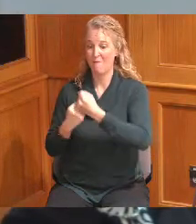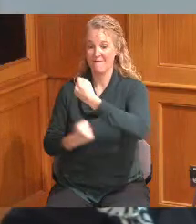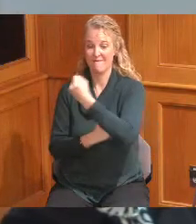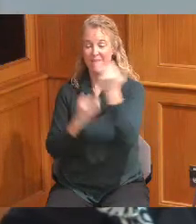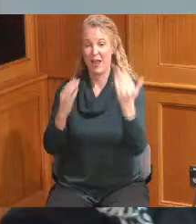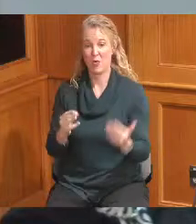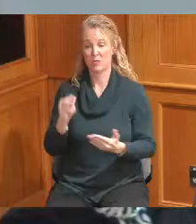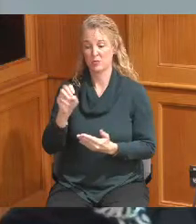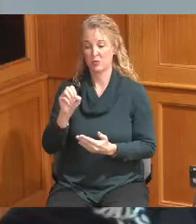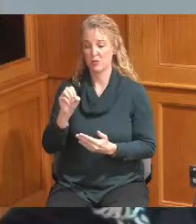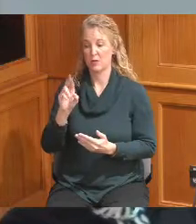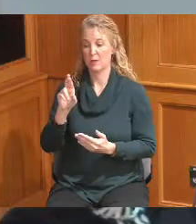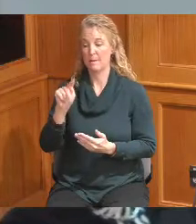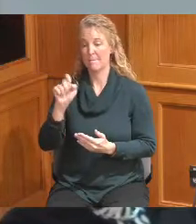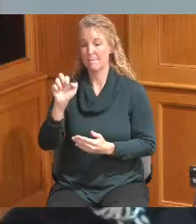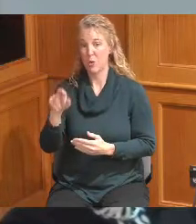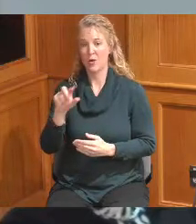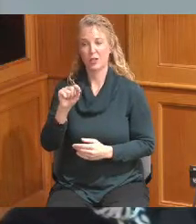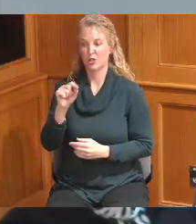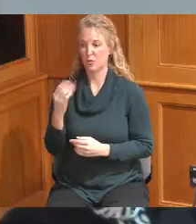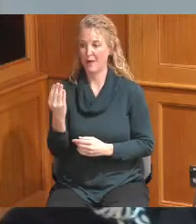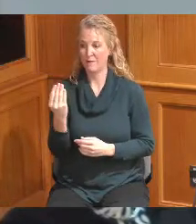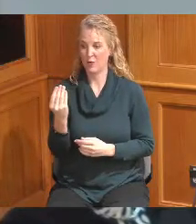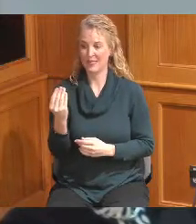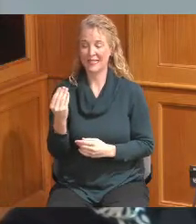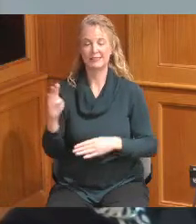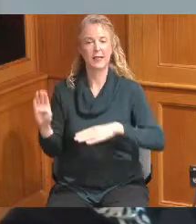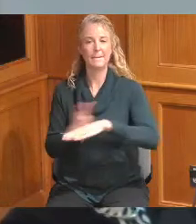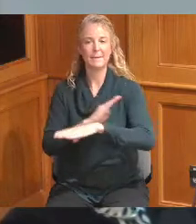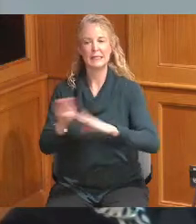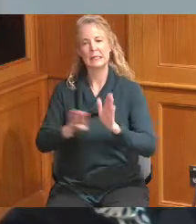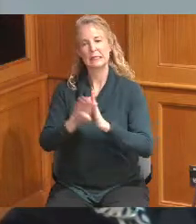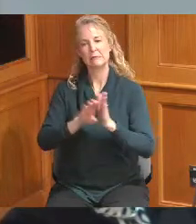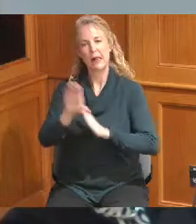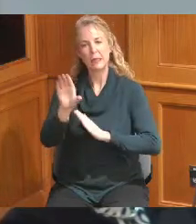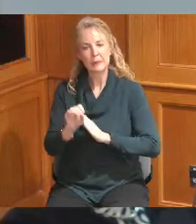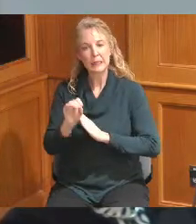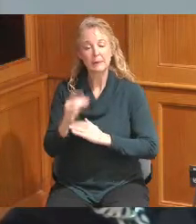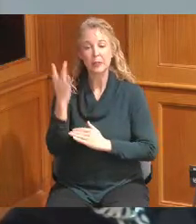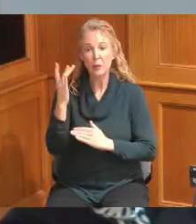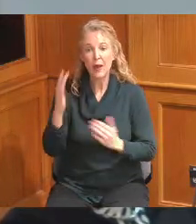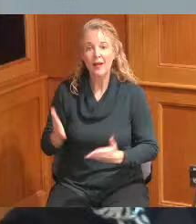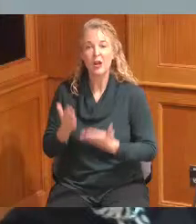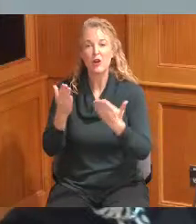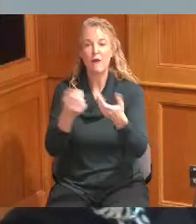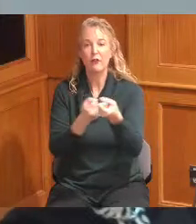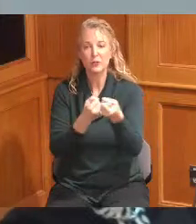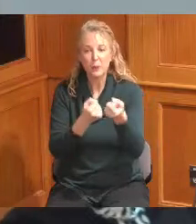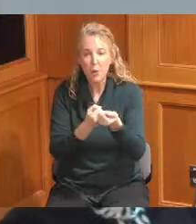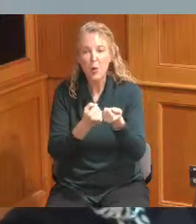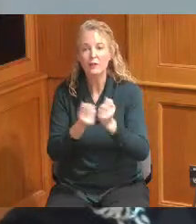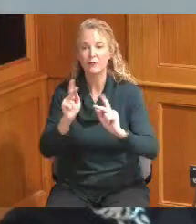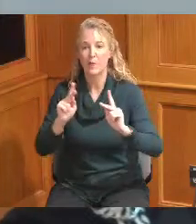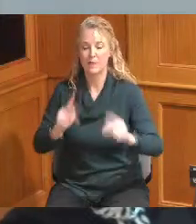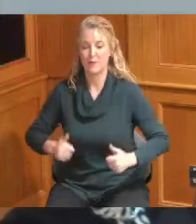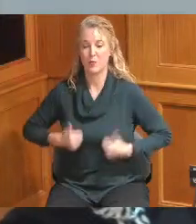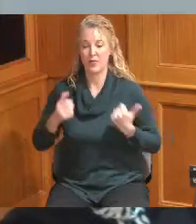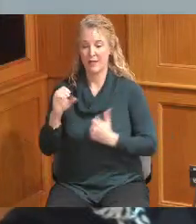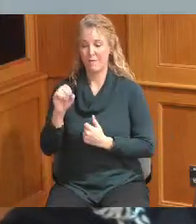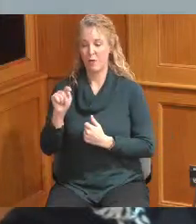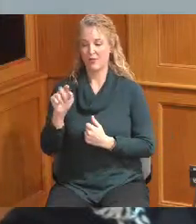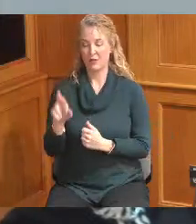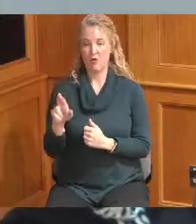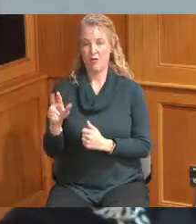in 2014 as a business development company originally to offer support for residents in Over the Rhine who